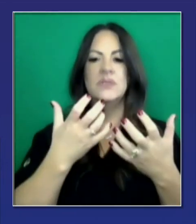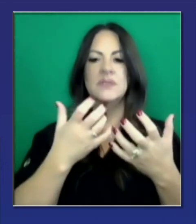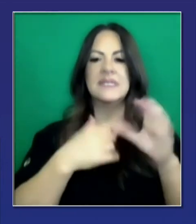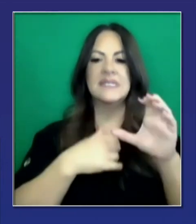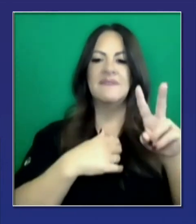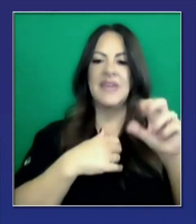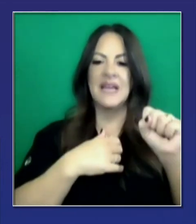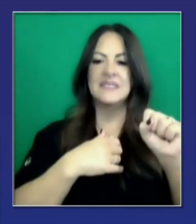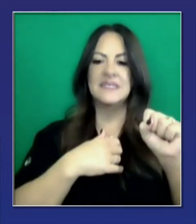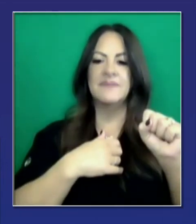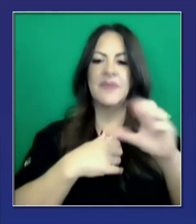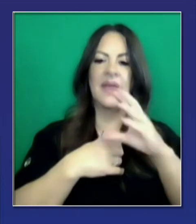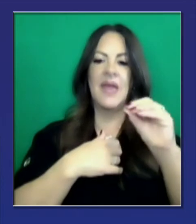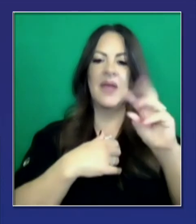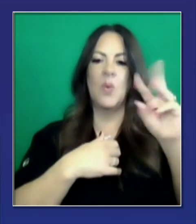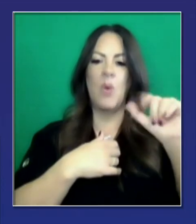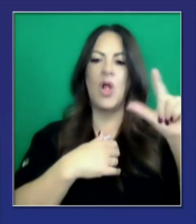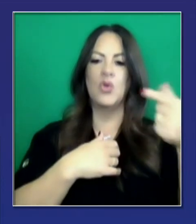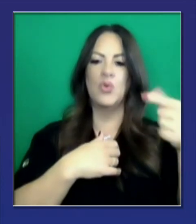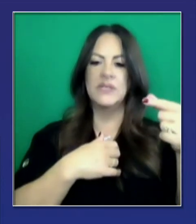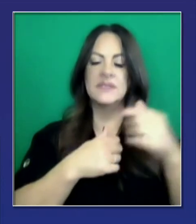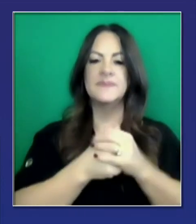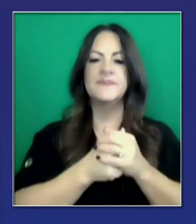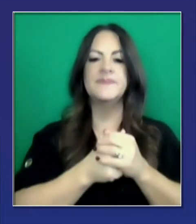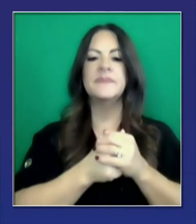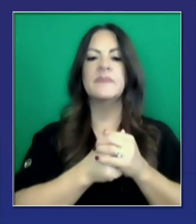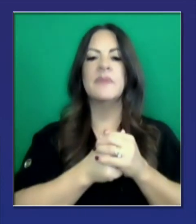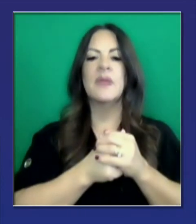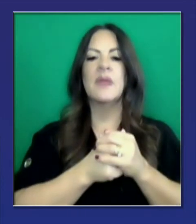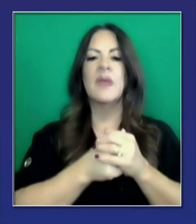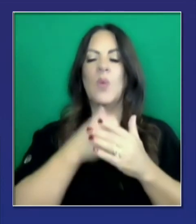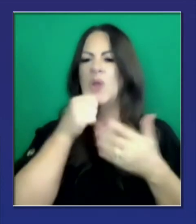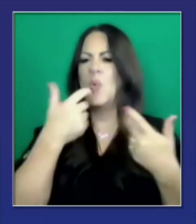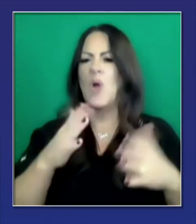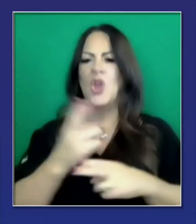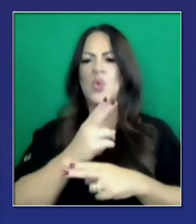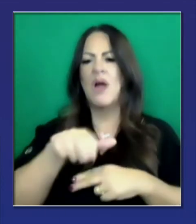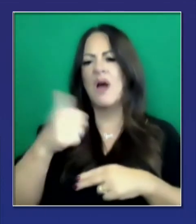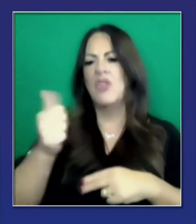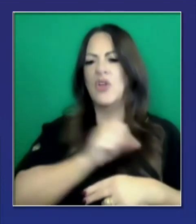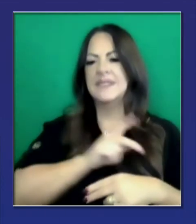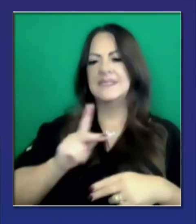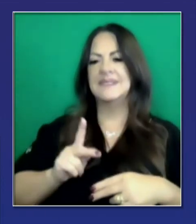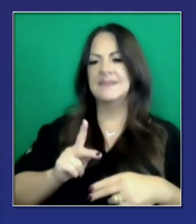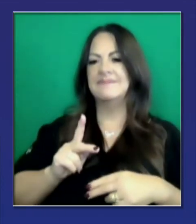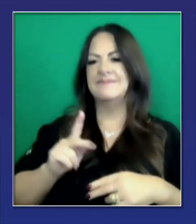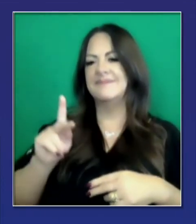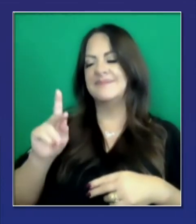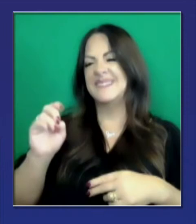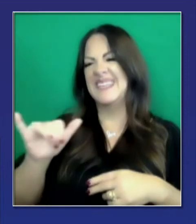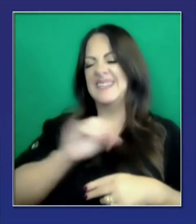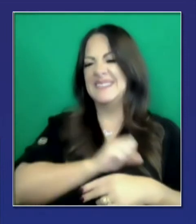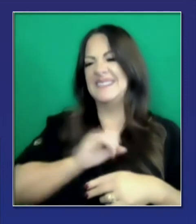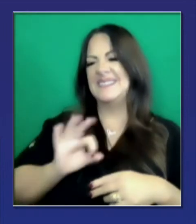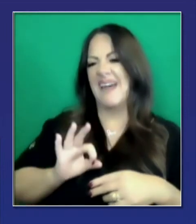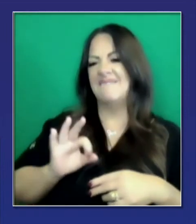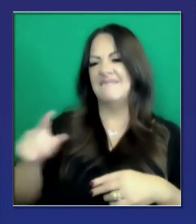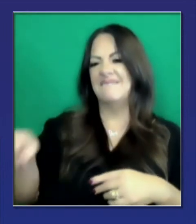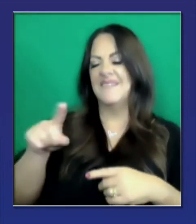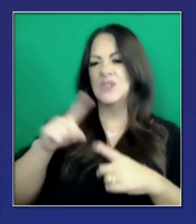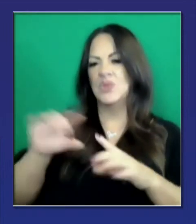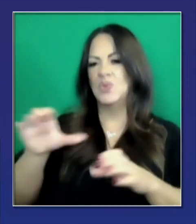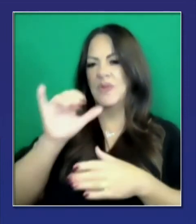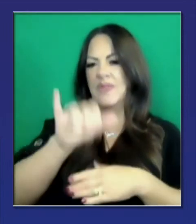the scarcity of staff. We didn't want to use staff for key supplies and pull it away from our other efforts. So that's why